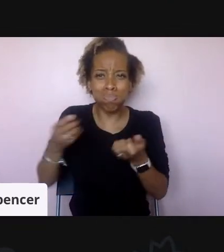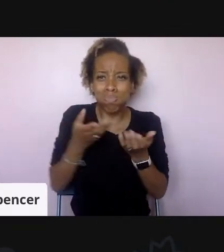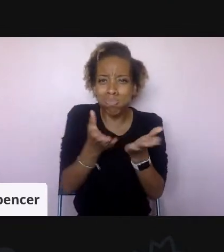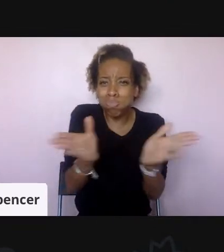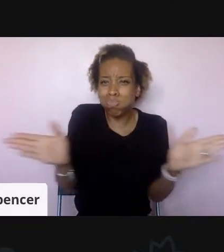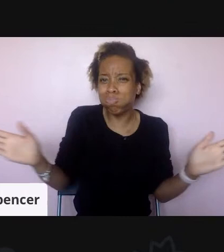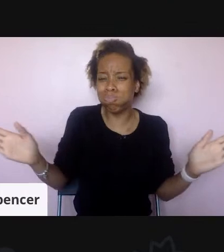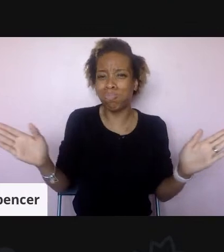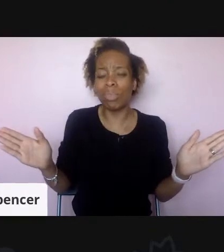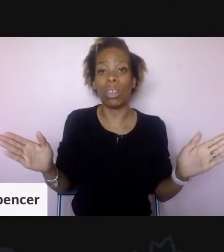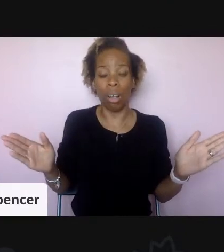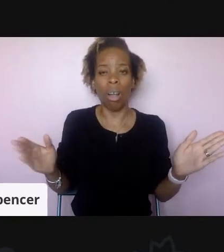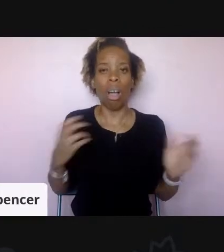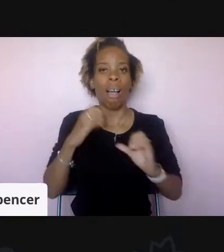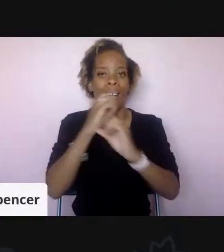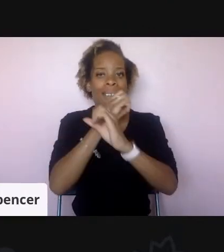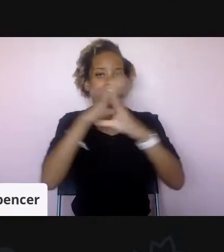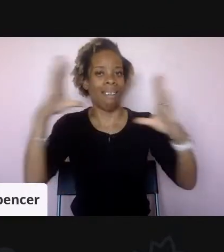LGBT plus people.